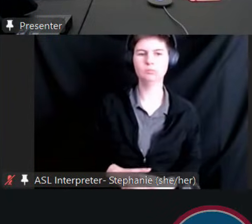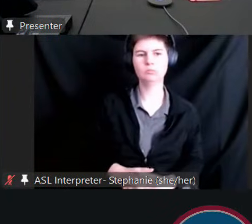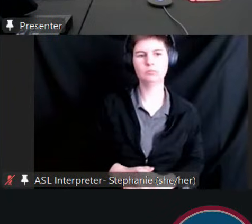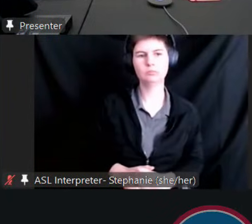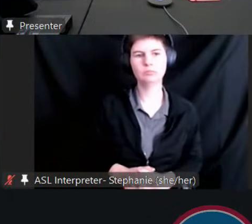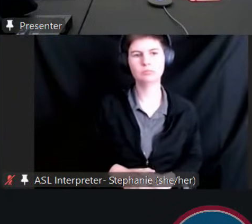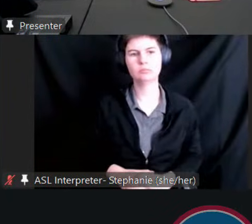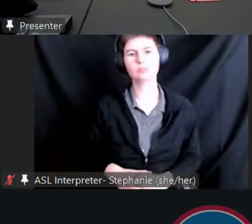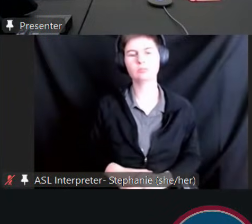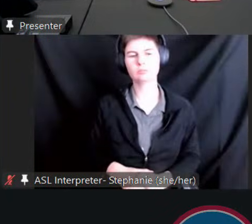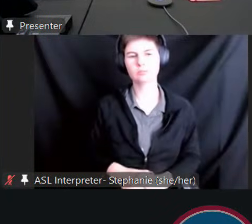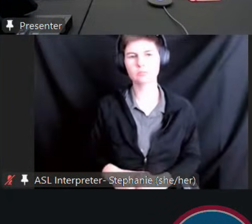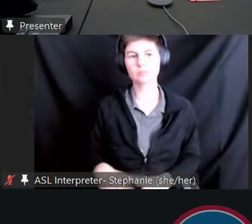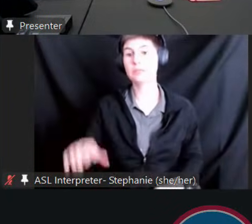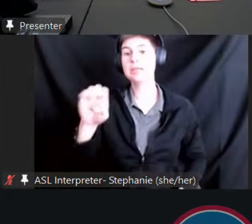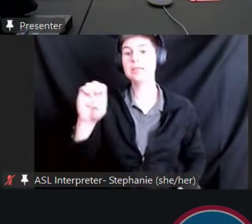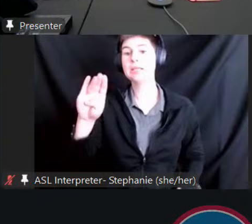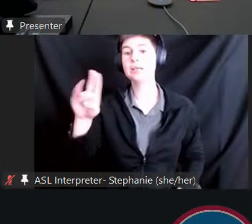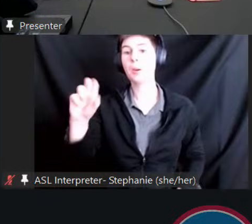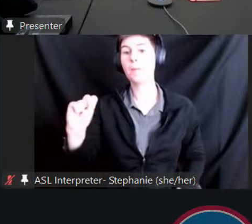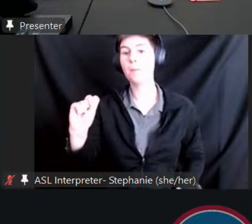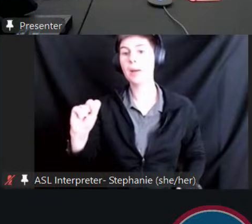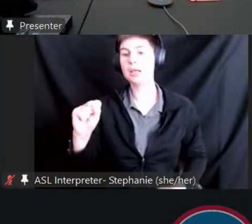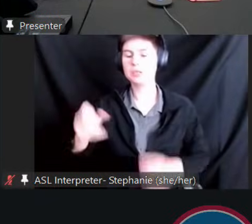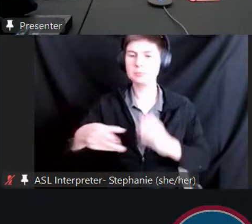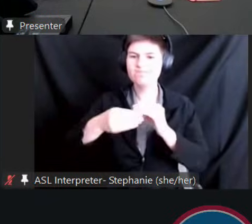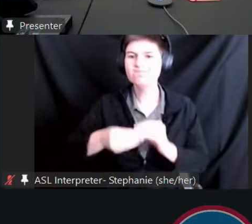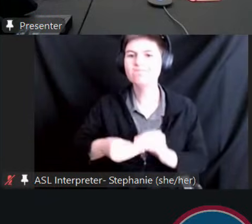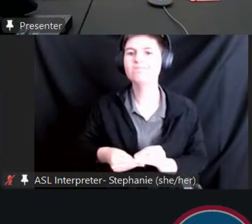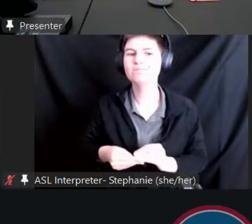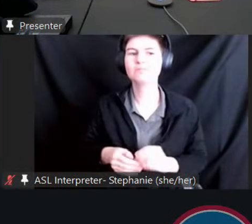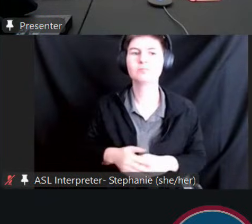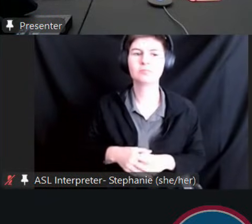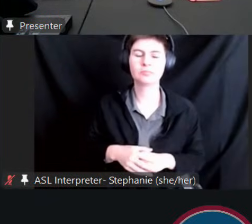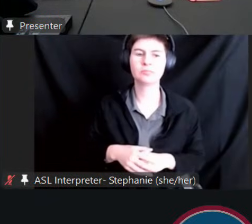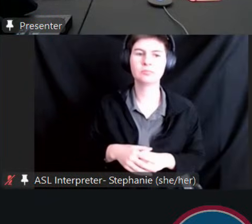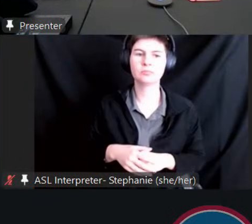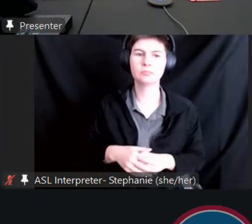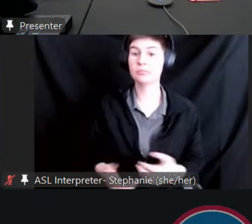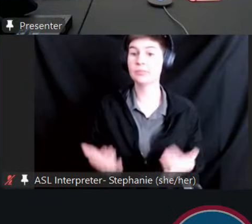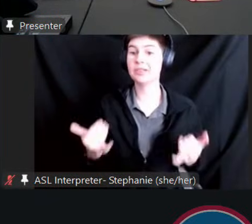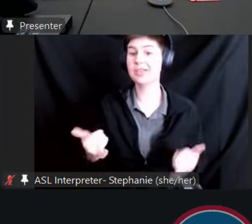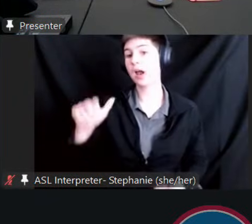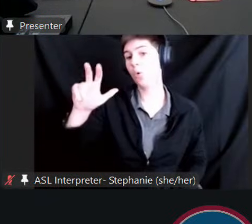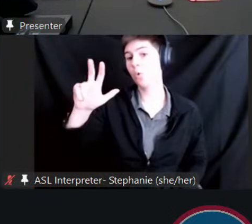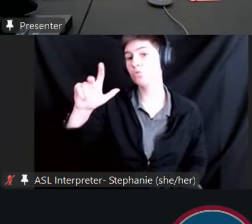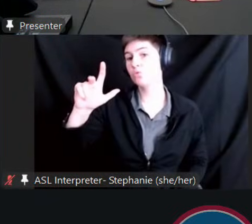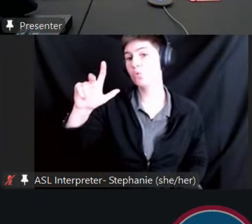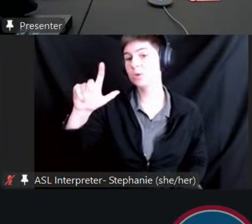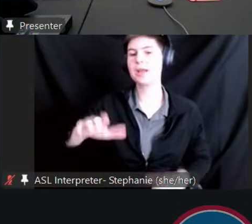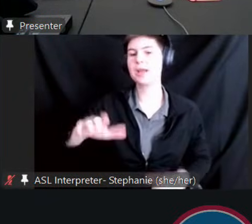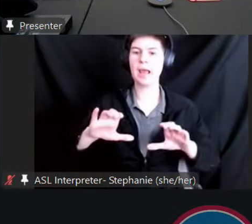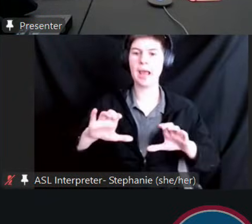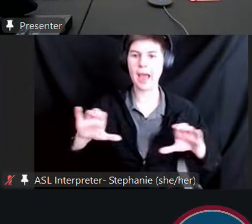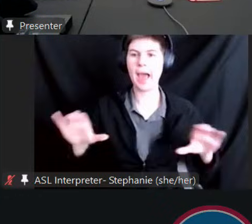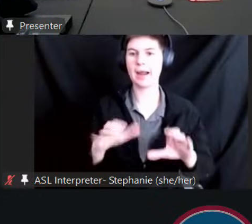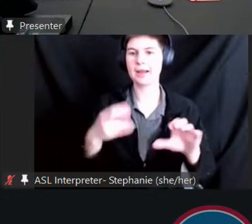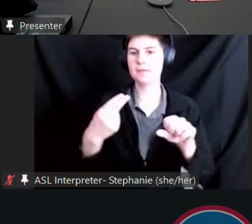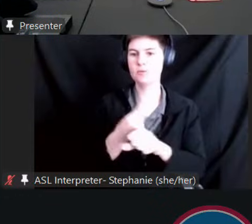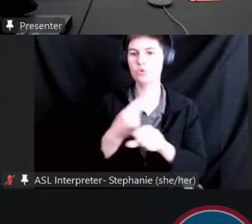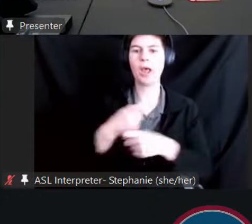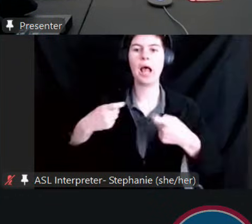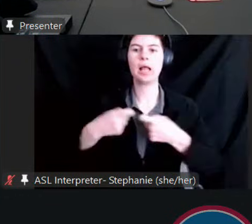Also, there's e-bus infrastructure. Right now, we have 23 active electric buses in the fleet. 3 of the 7